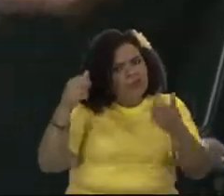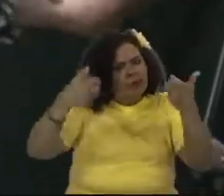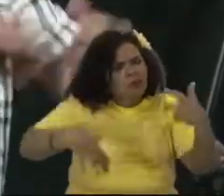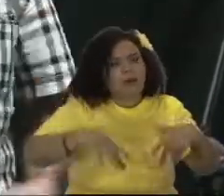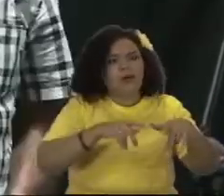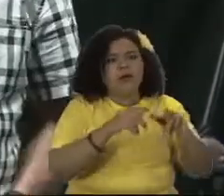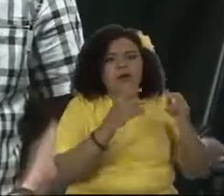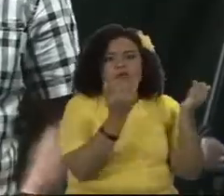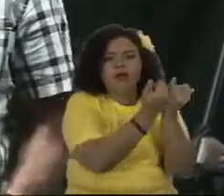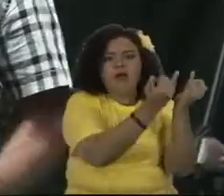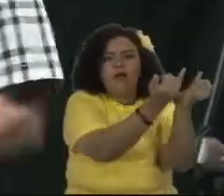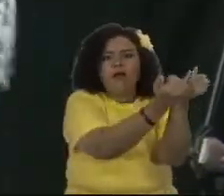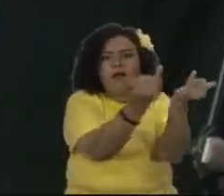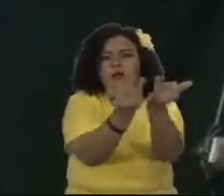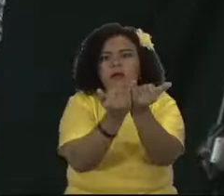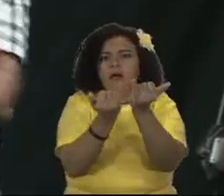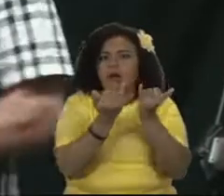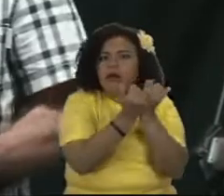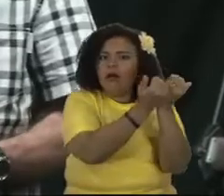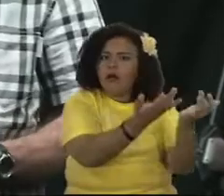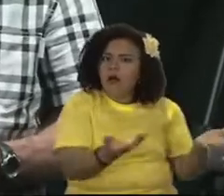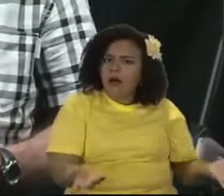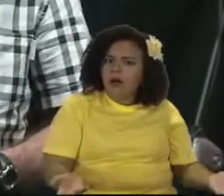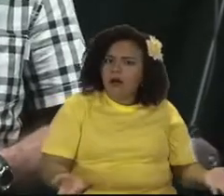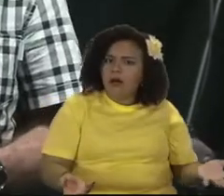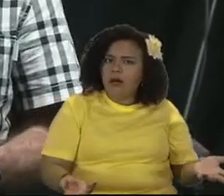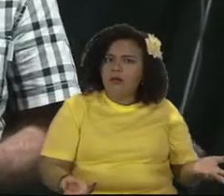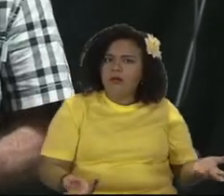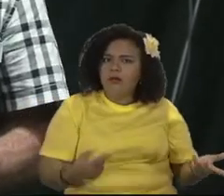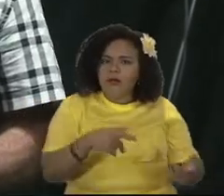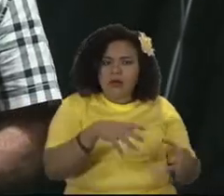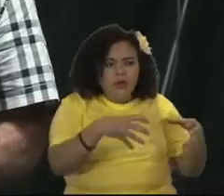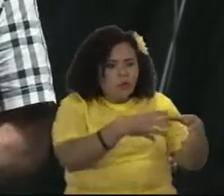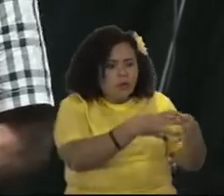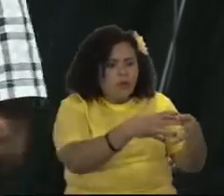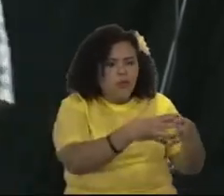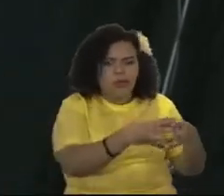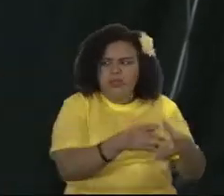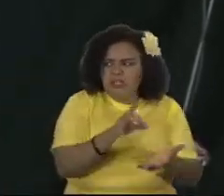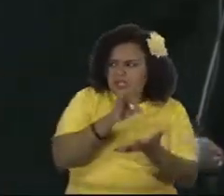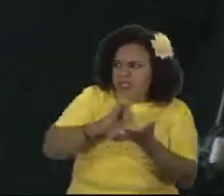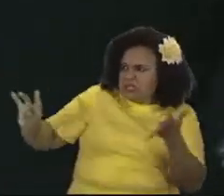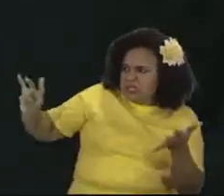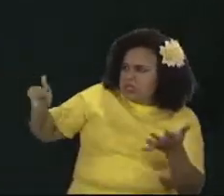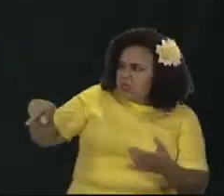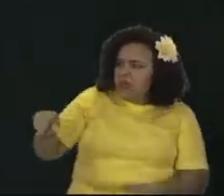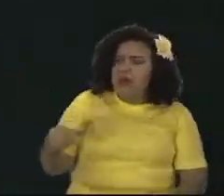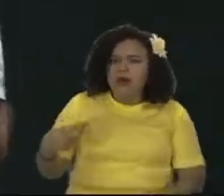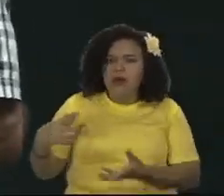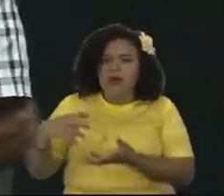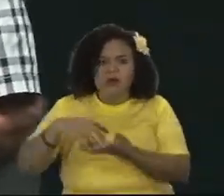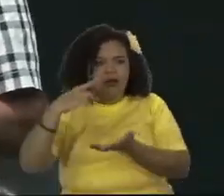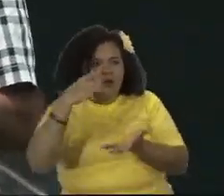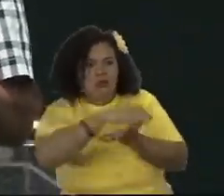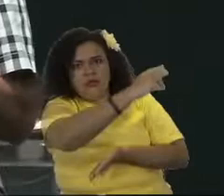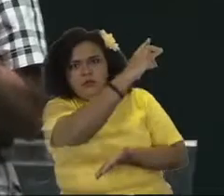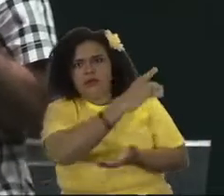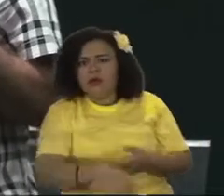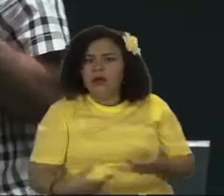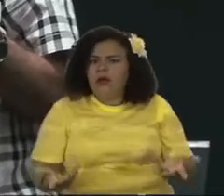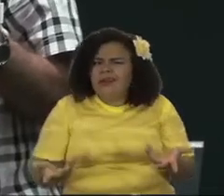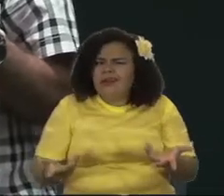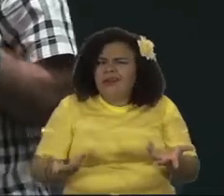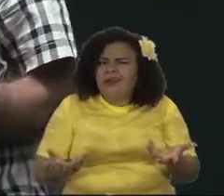of a sudden there is a group, a enemy of that what other group. And then they create people